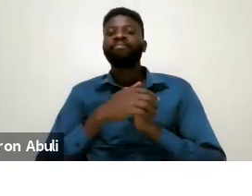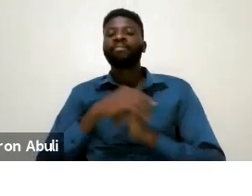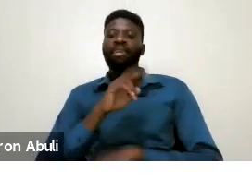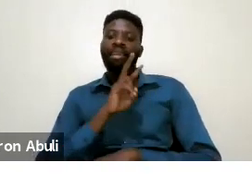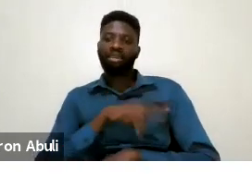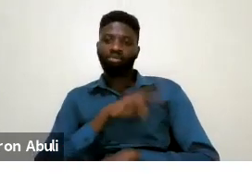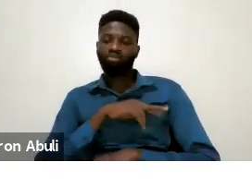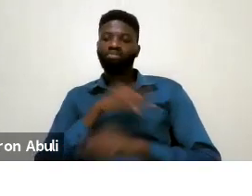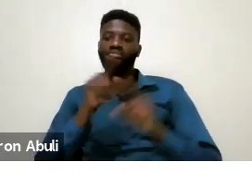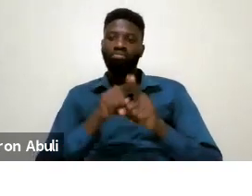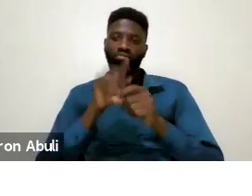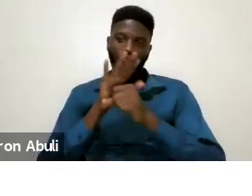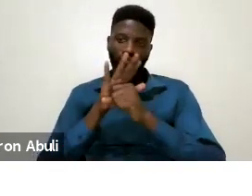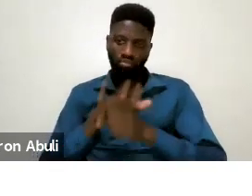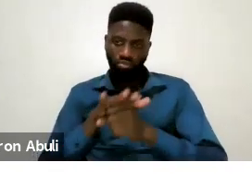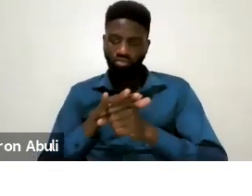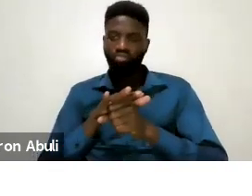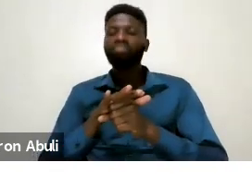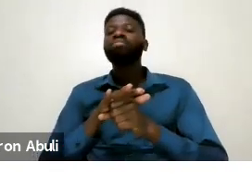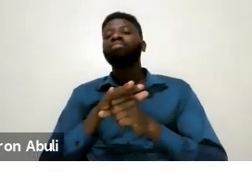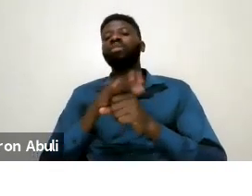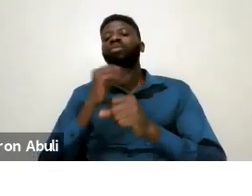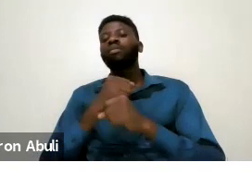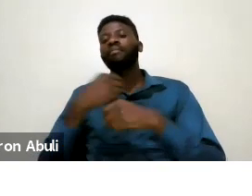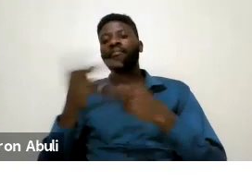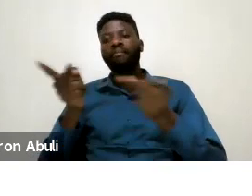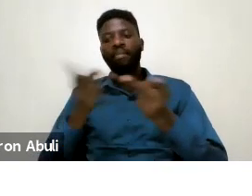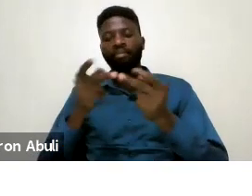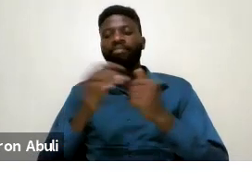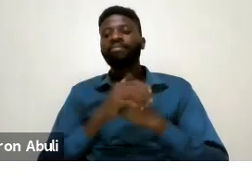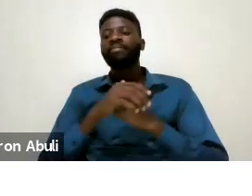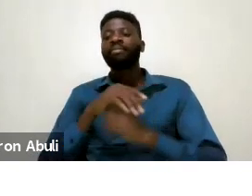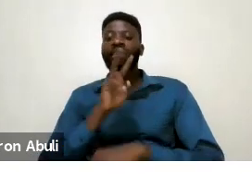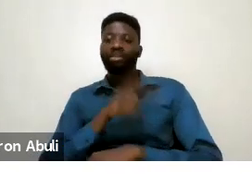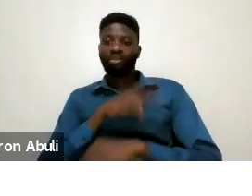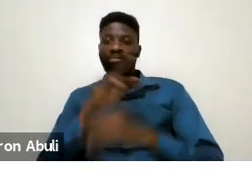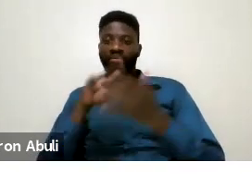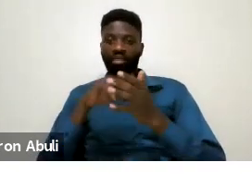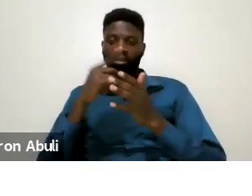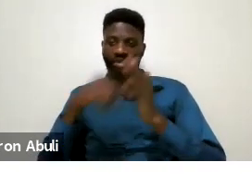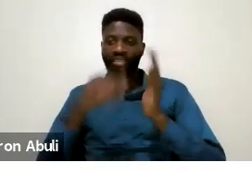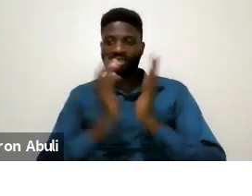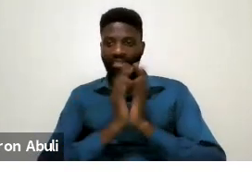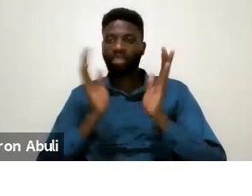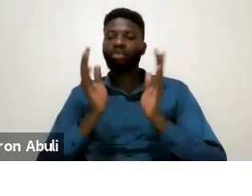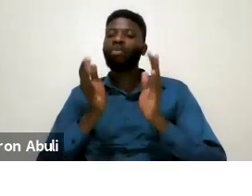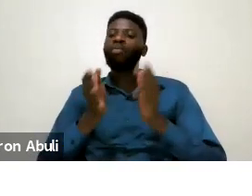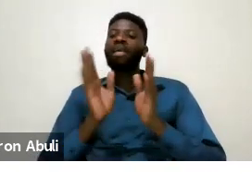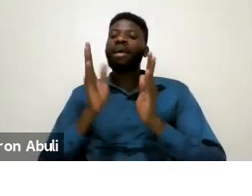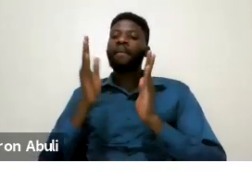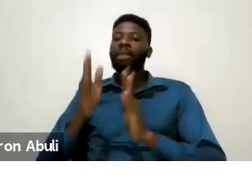at the workplace. And an attitude could be generally defined as a way a person responds to his